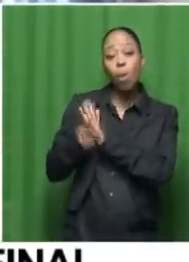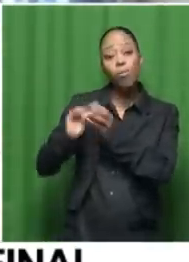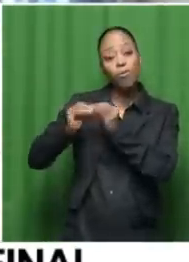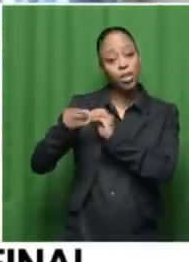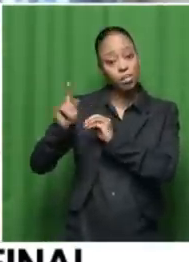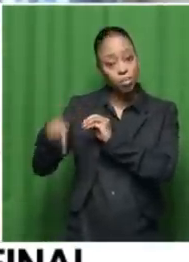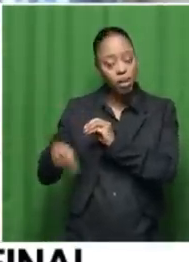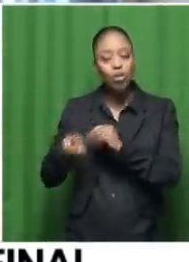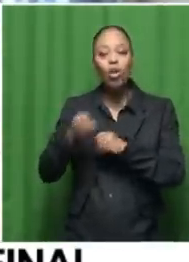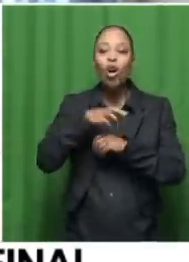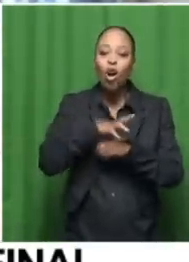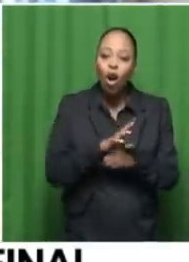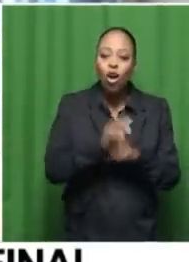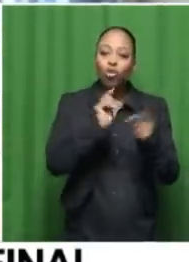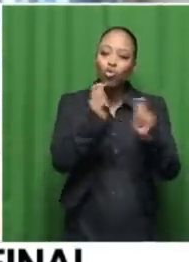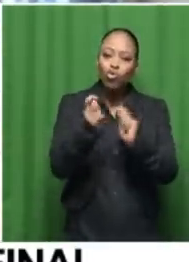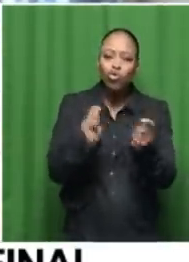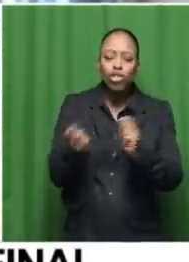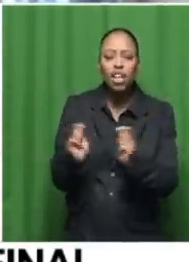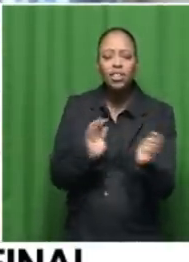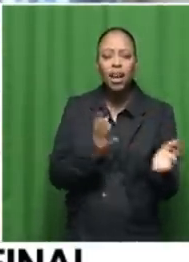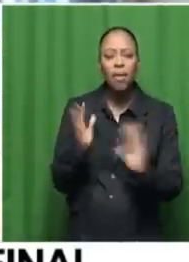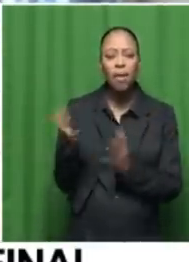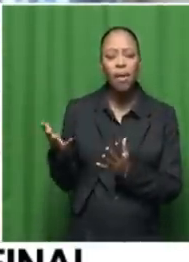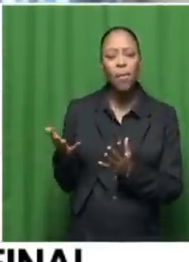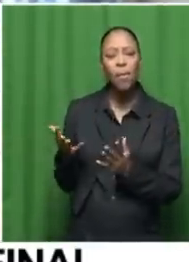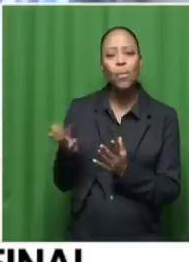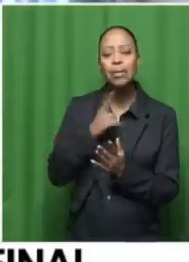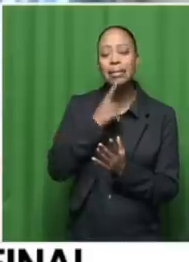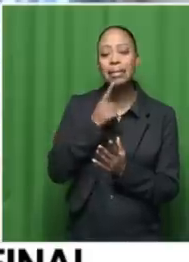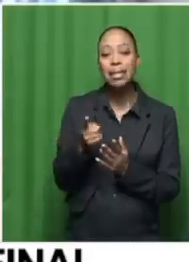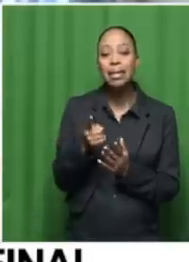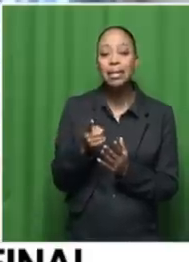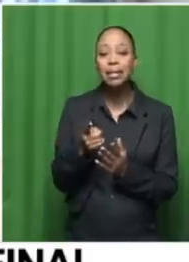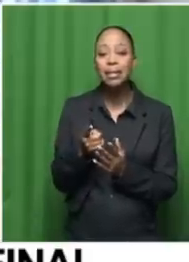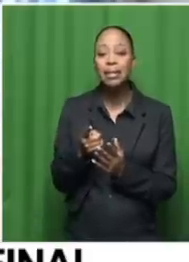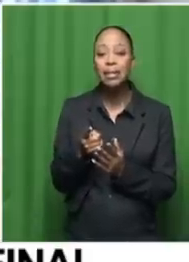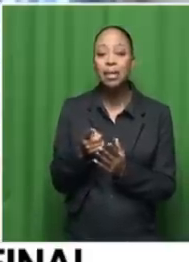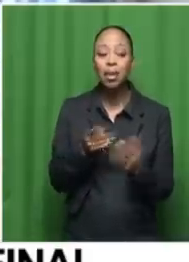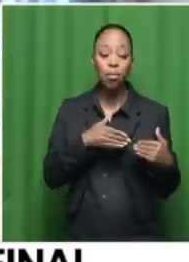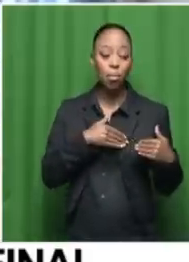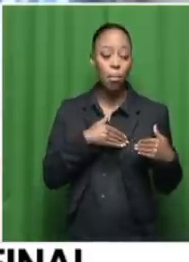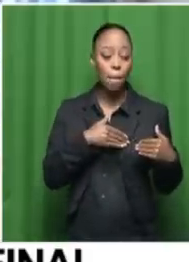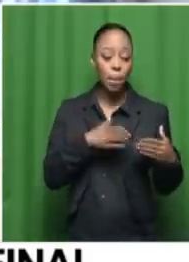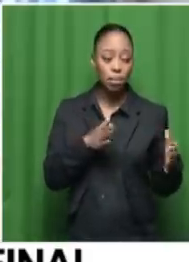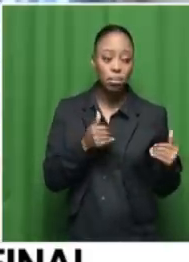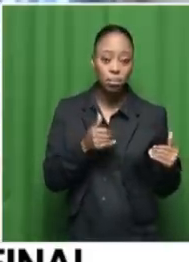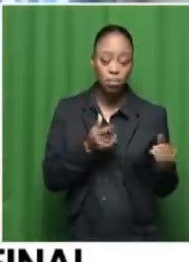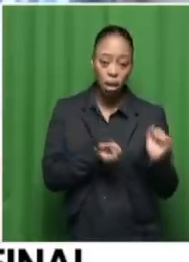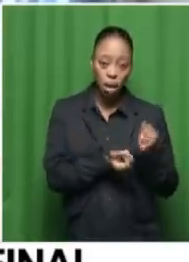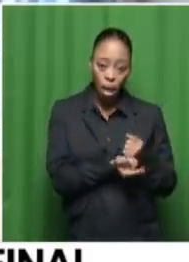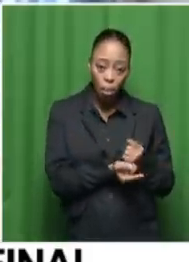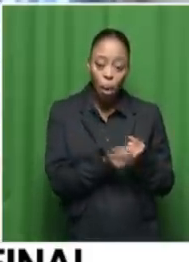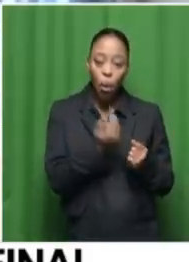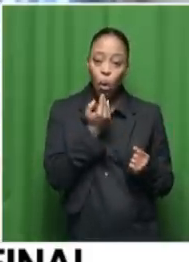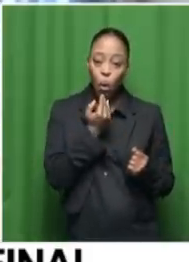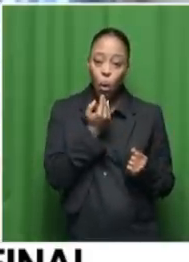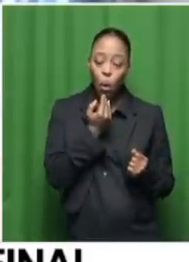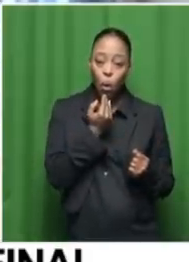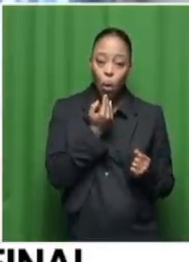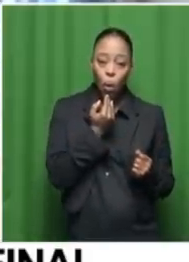of adjustment of the way that disclosures are made by